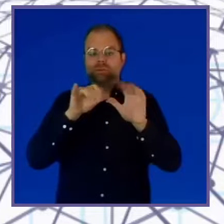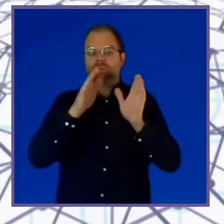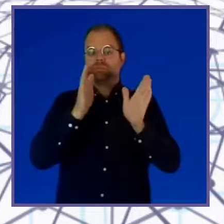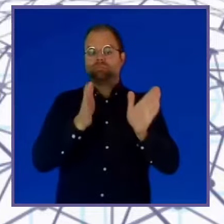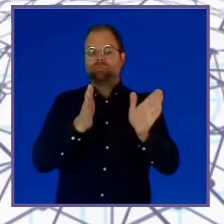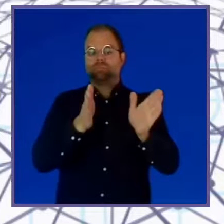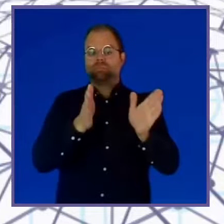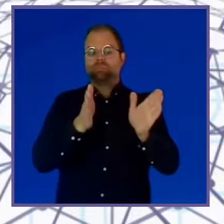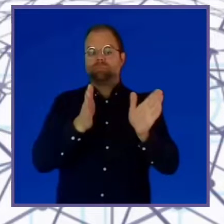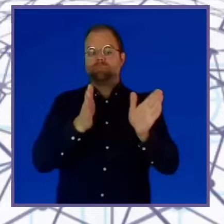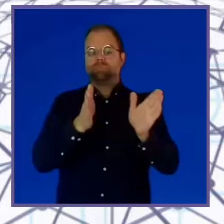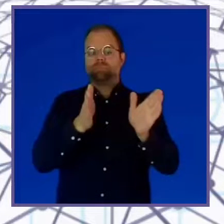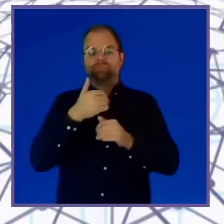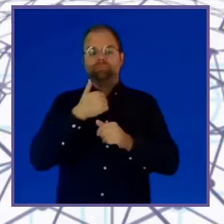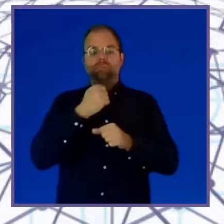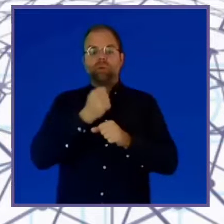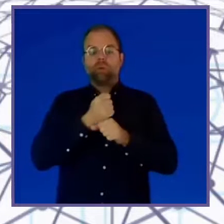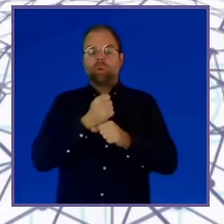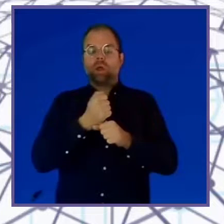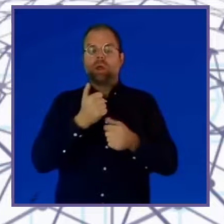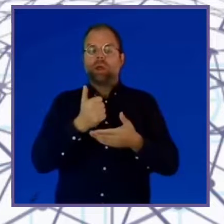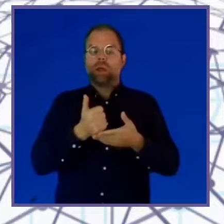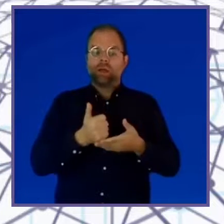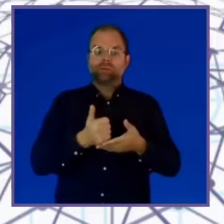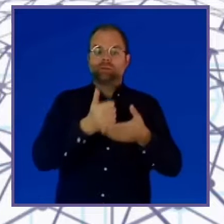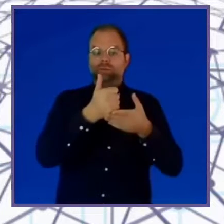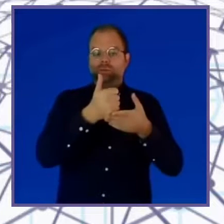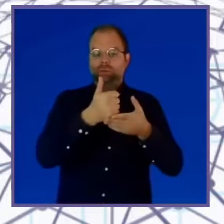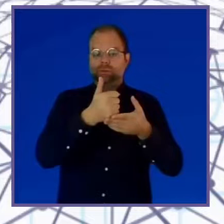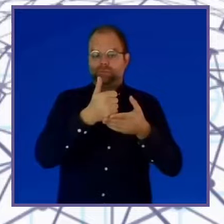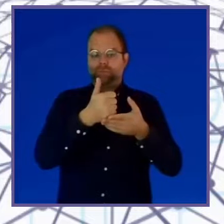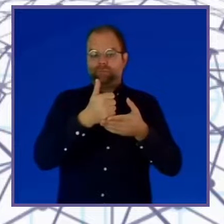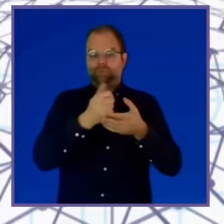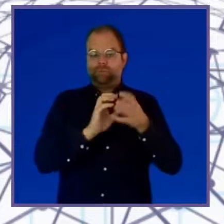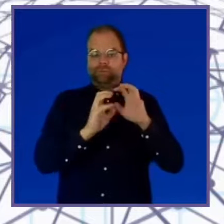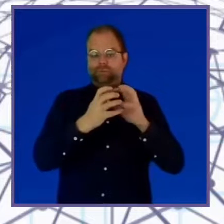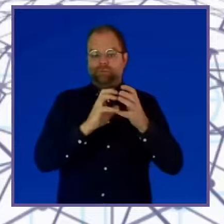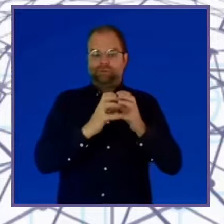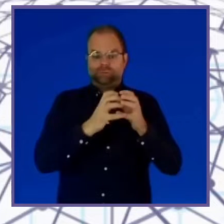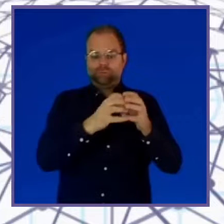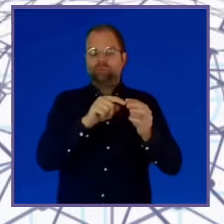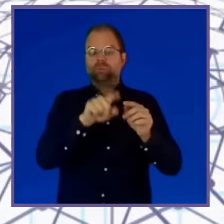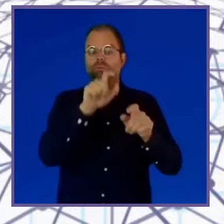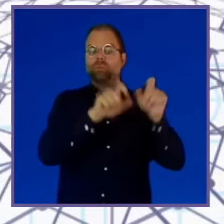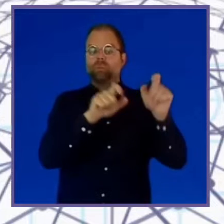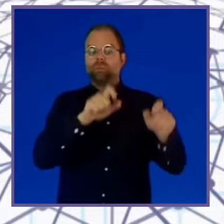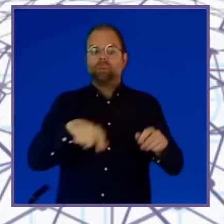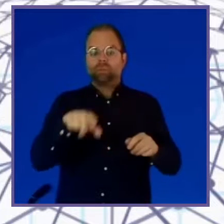be everybody said 30 plus years. So I'm just amazed that